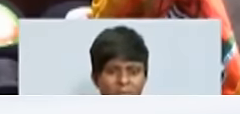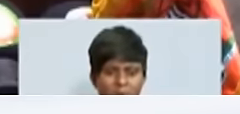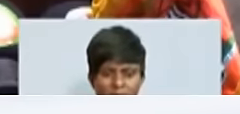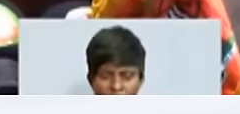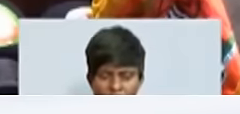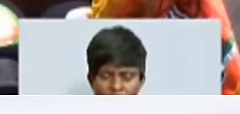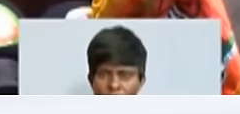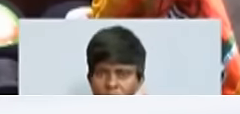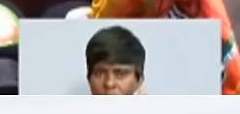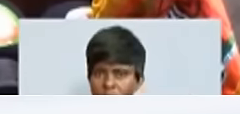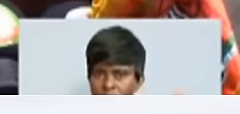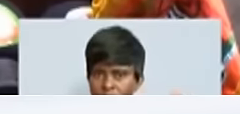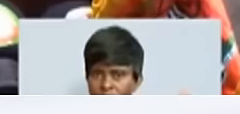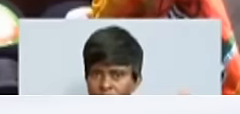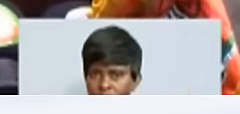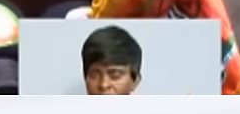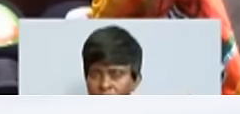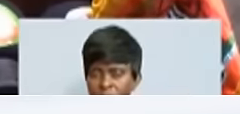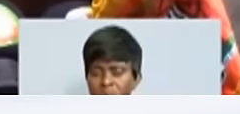gullies,